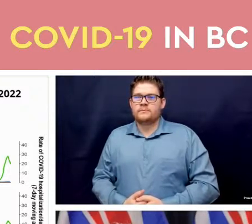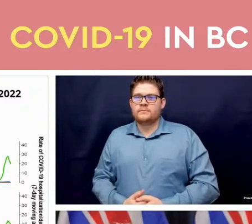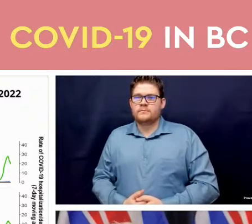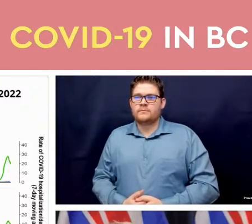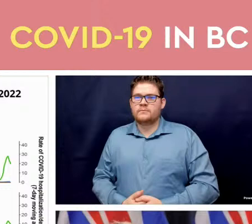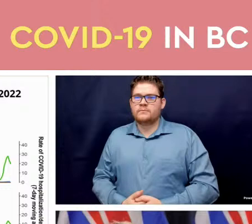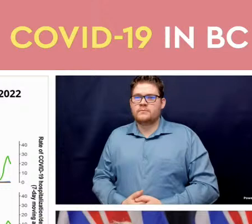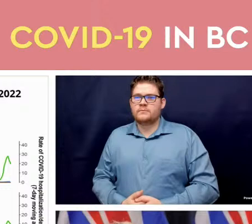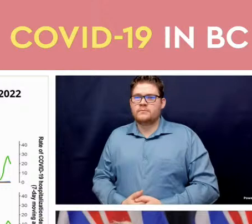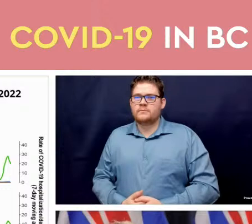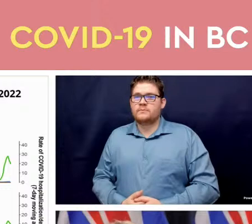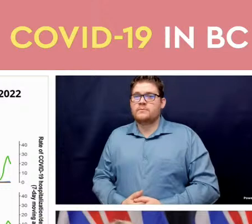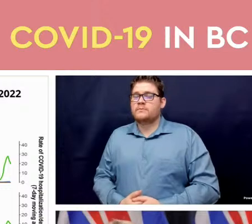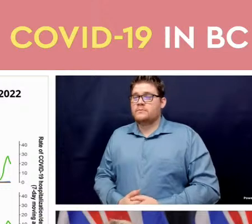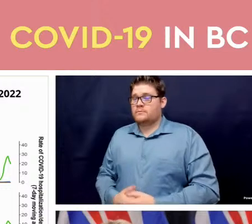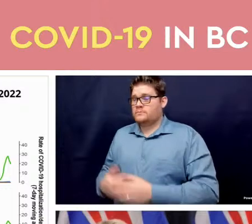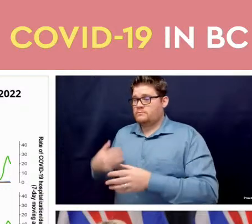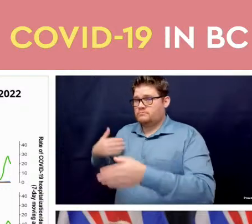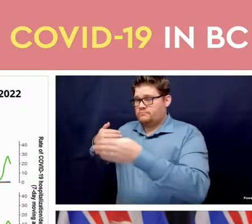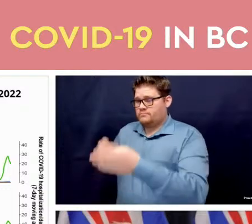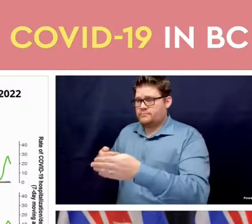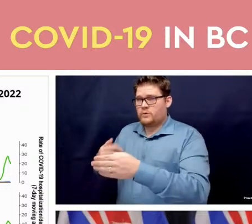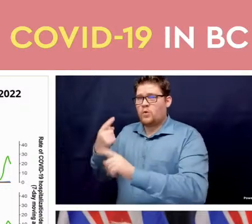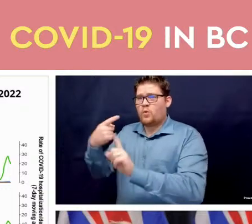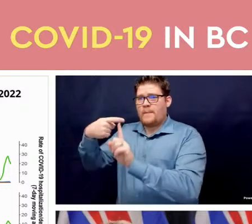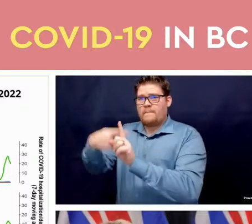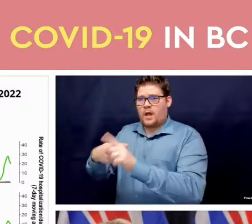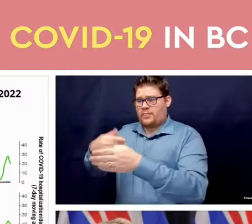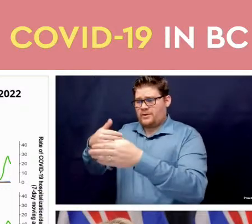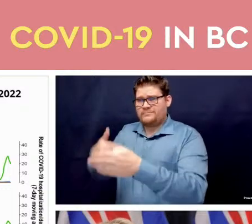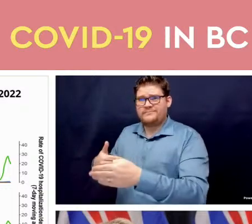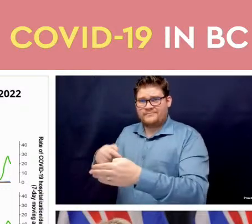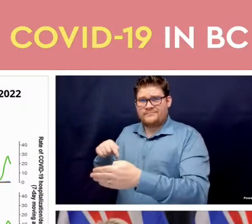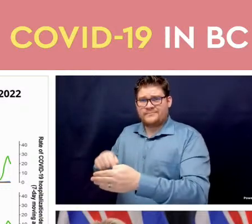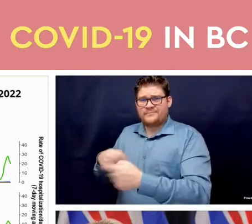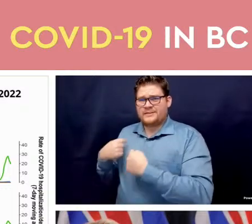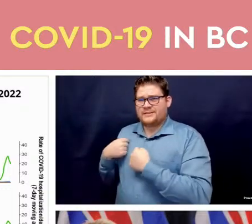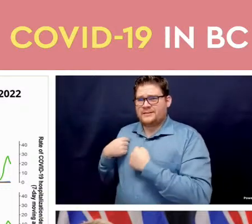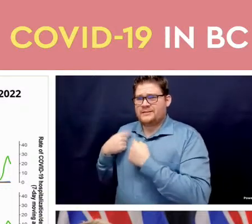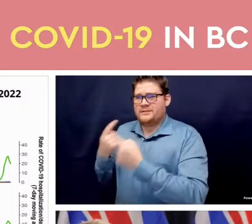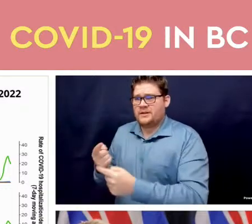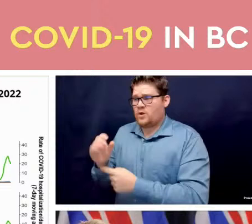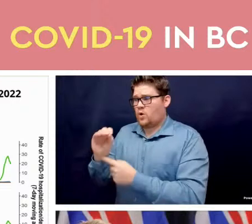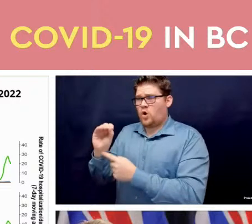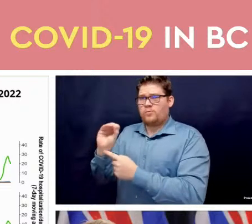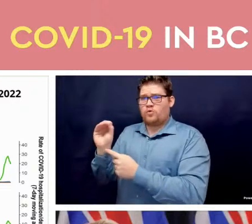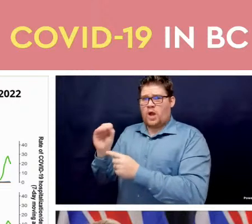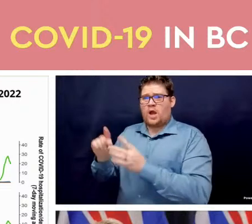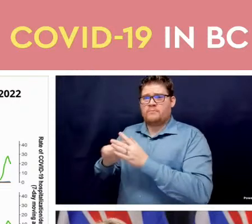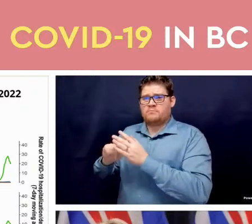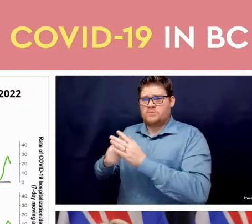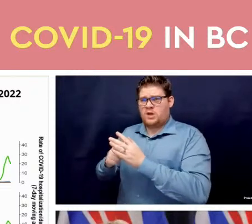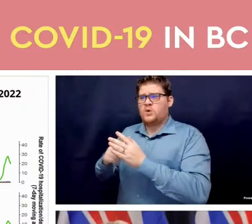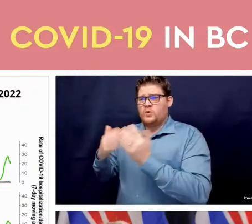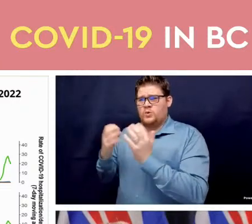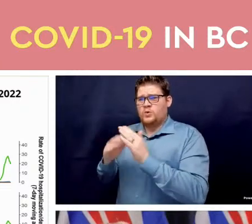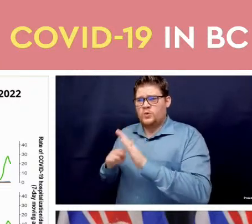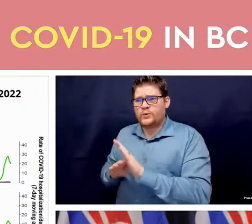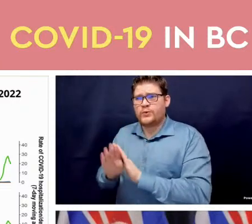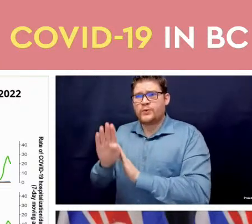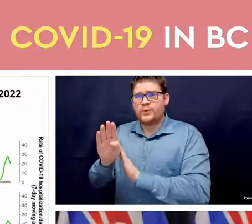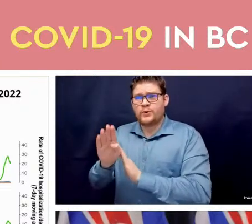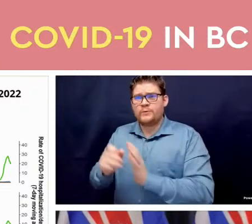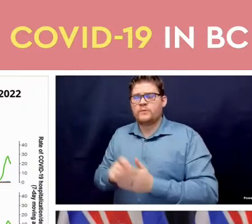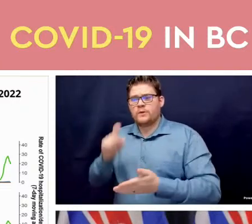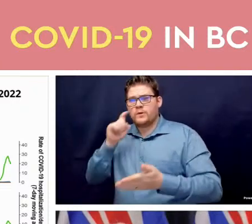as Omicron entered into our lexicon as well as our communities, we've seen a bit of a wave that started with younger